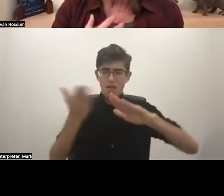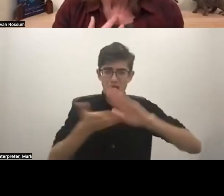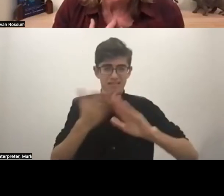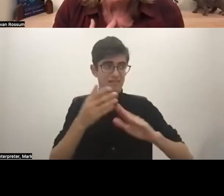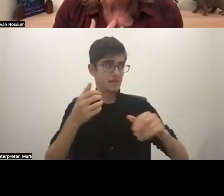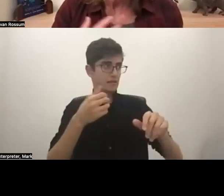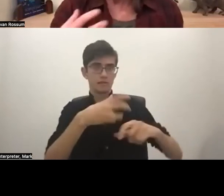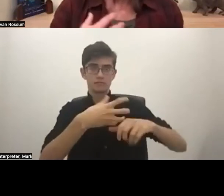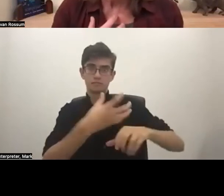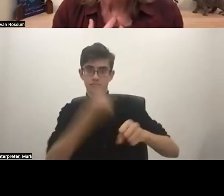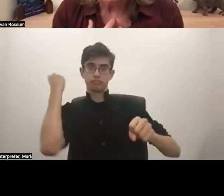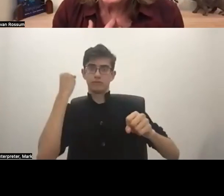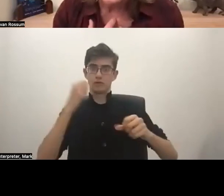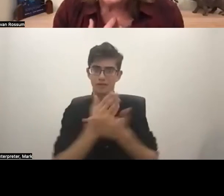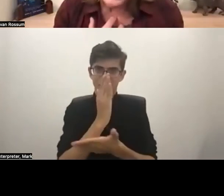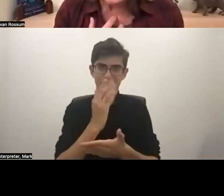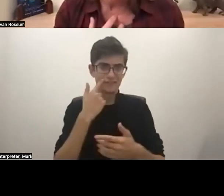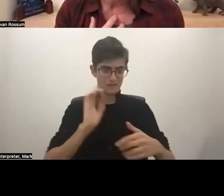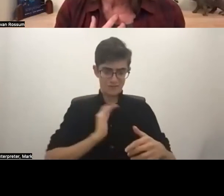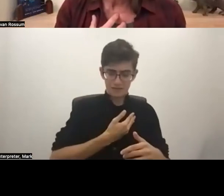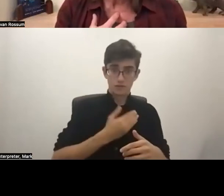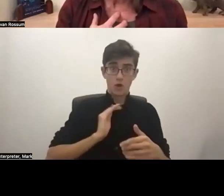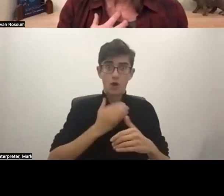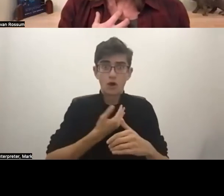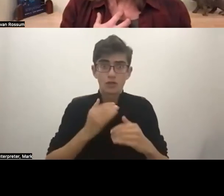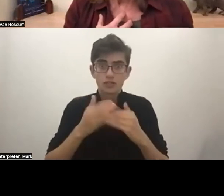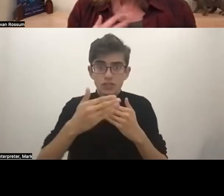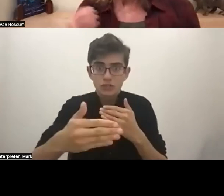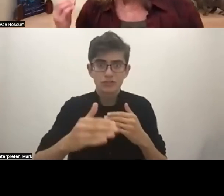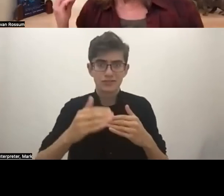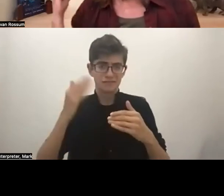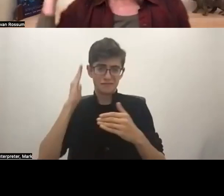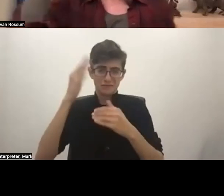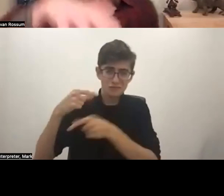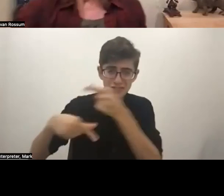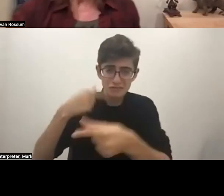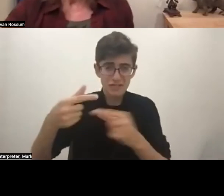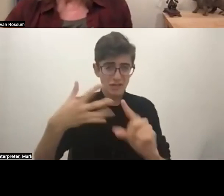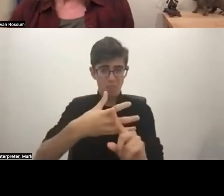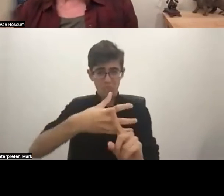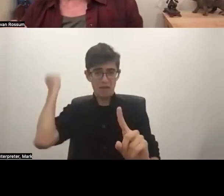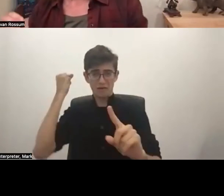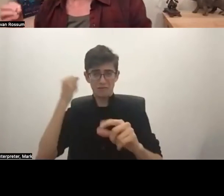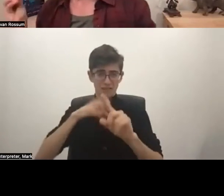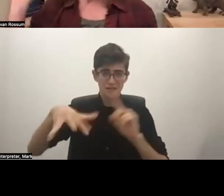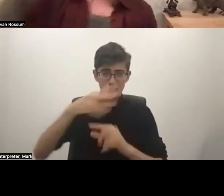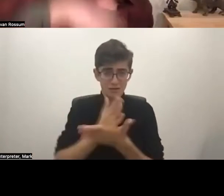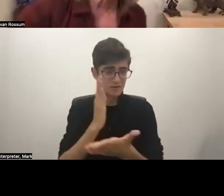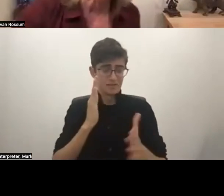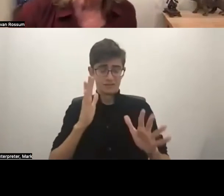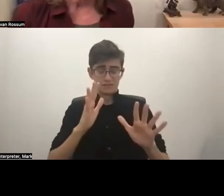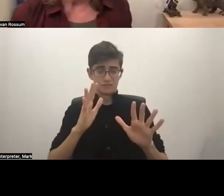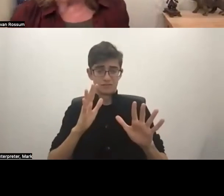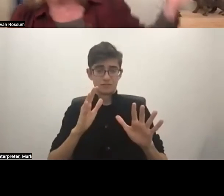from us or our children or future generations. And so when people come back and throw things at you like, well, how do